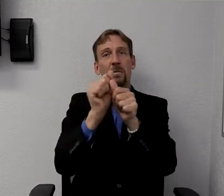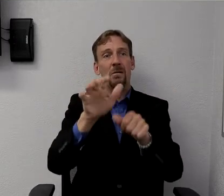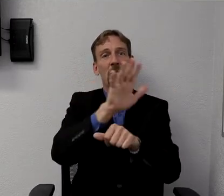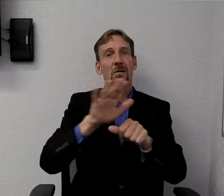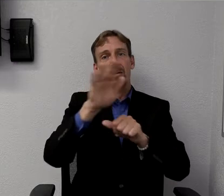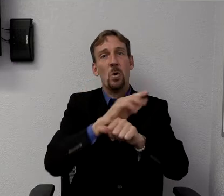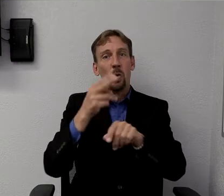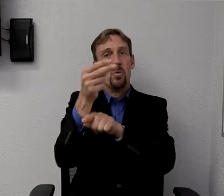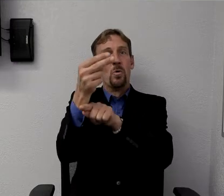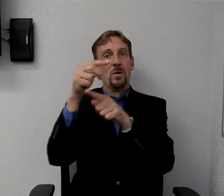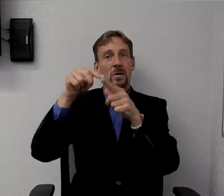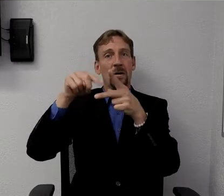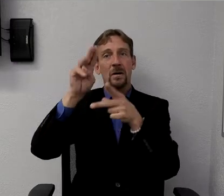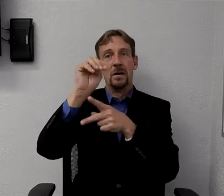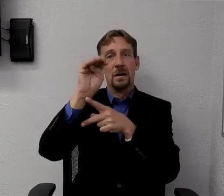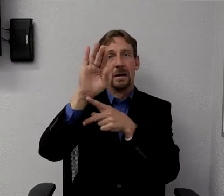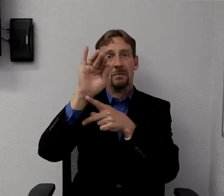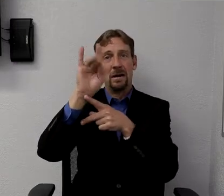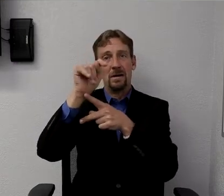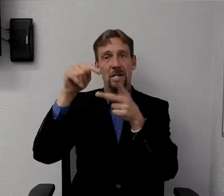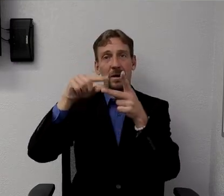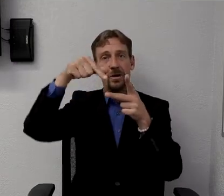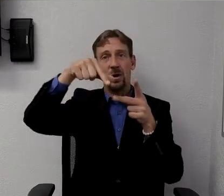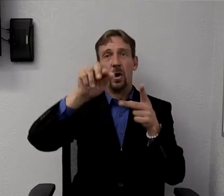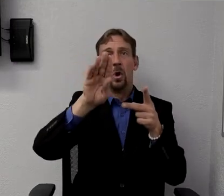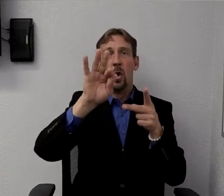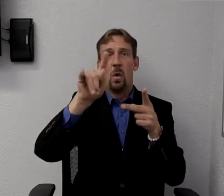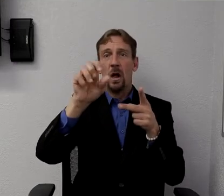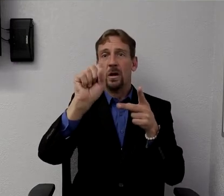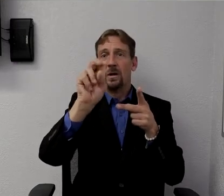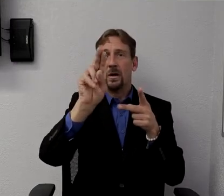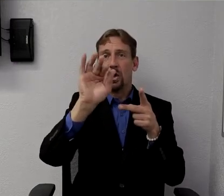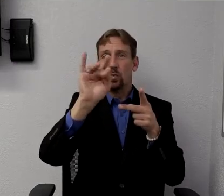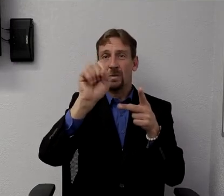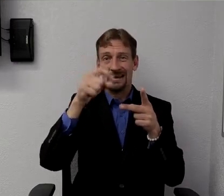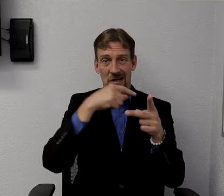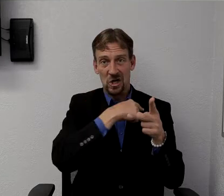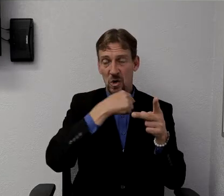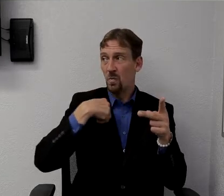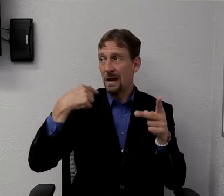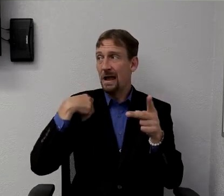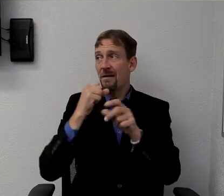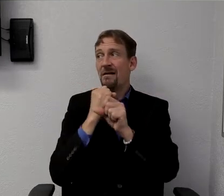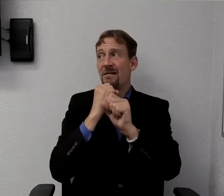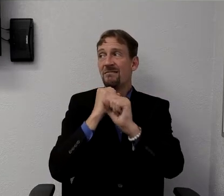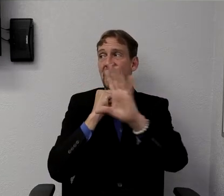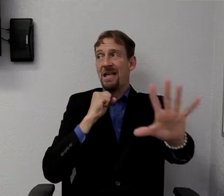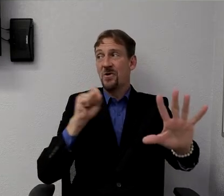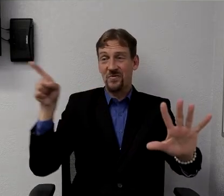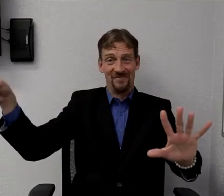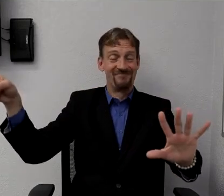Quality Suites, a number of them. In fact, I have a little flyer here that just went out